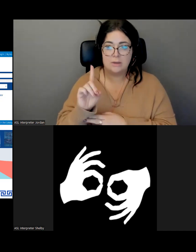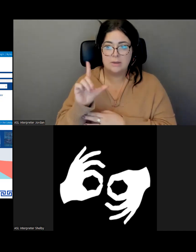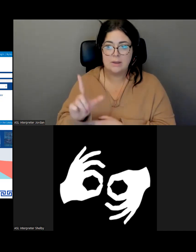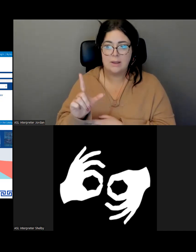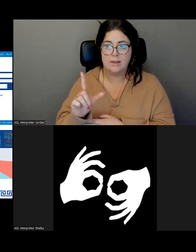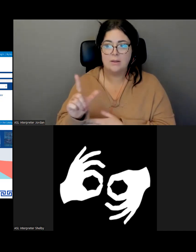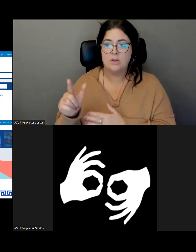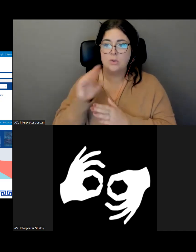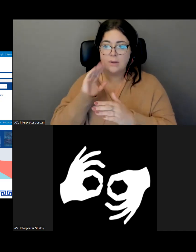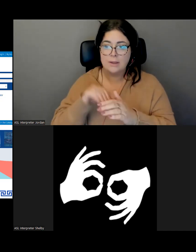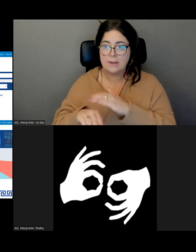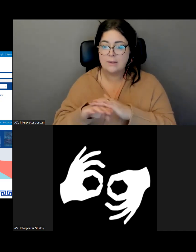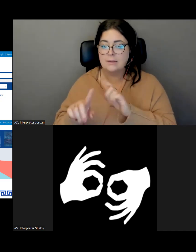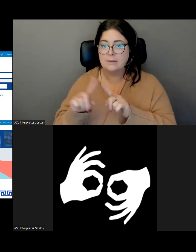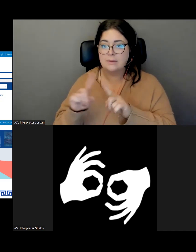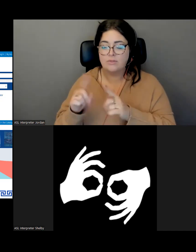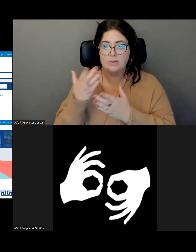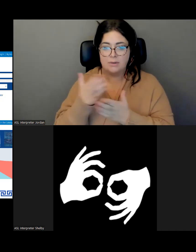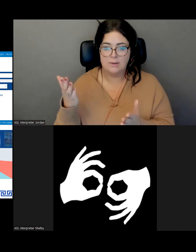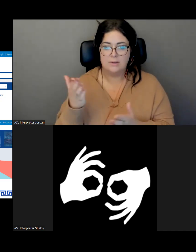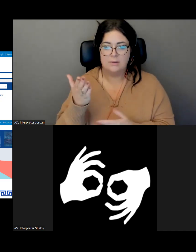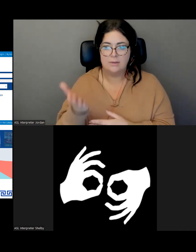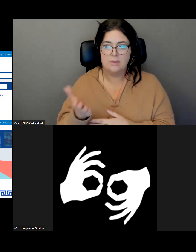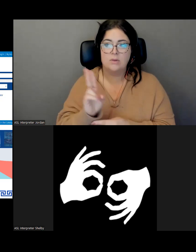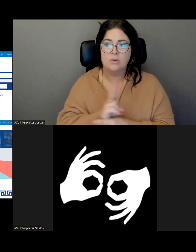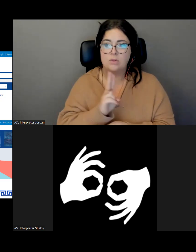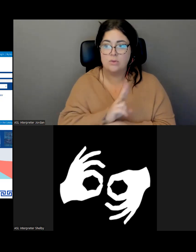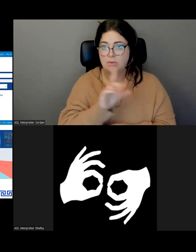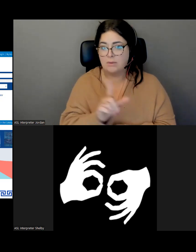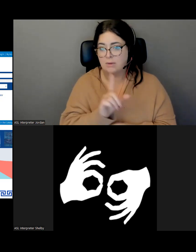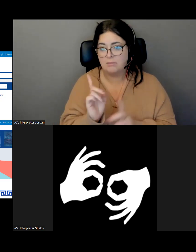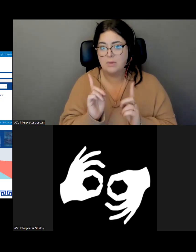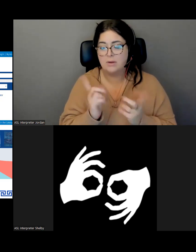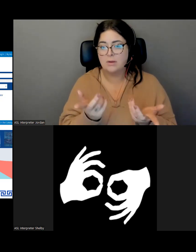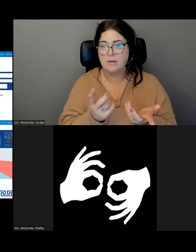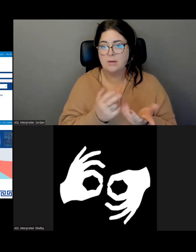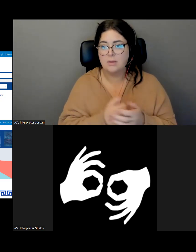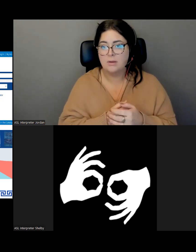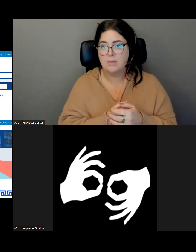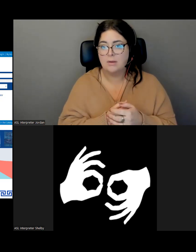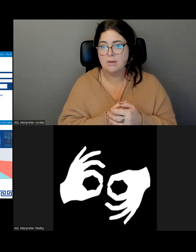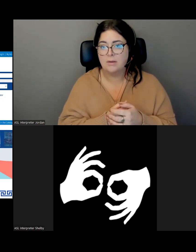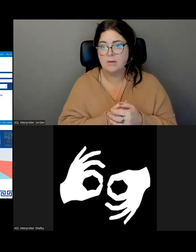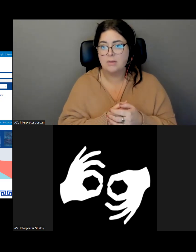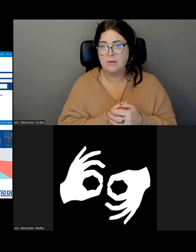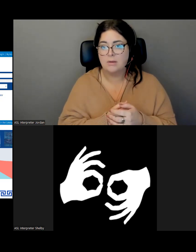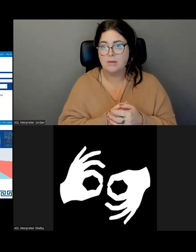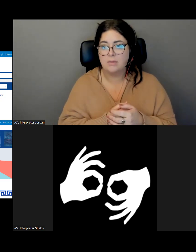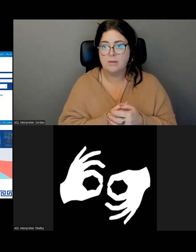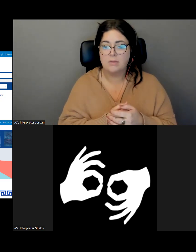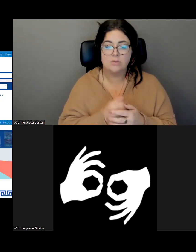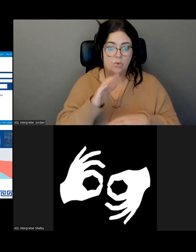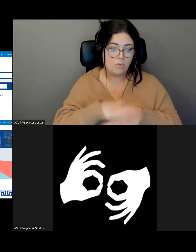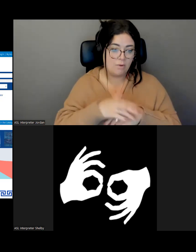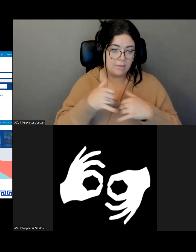digital collections and services. You can use the library. So this is where you might like apply for library cards